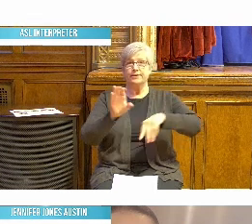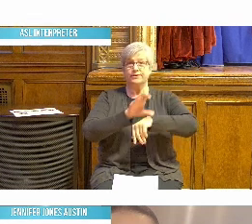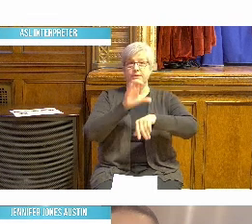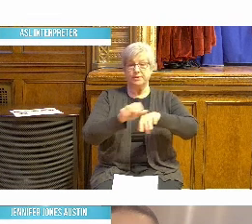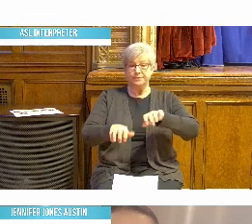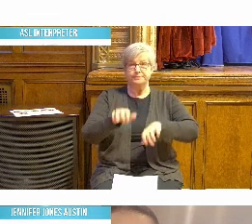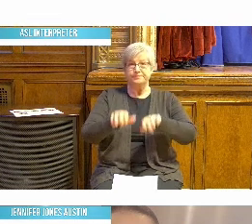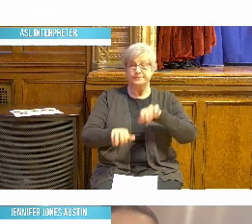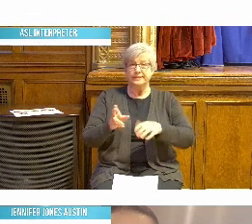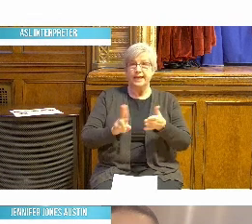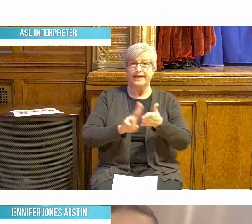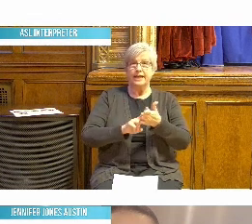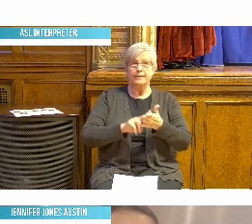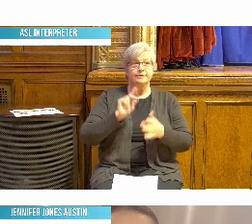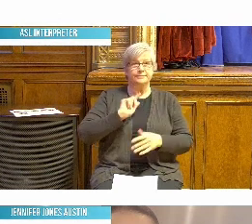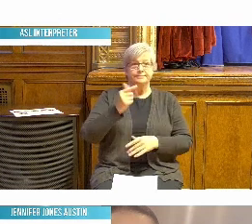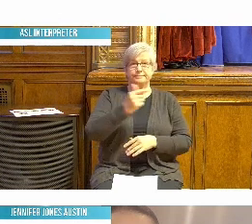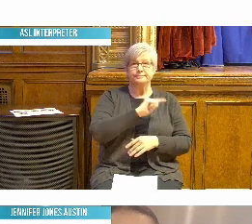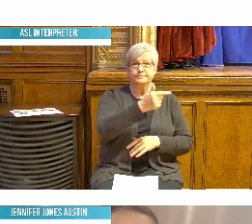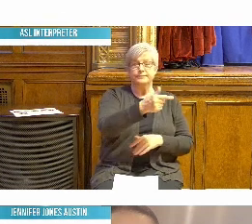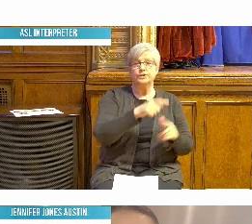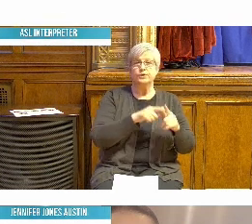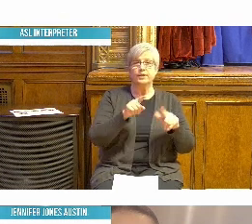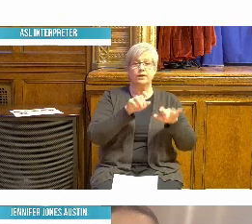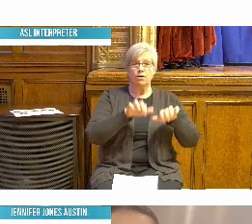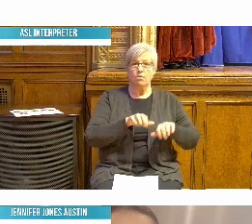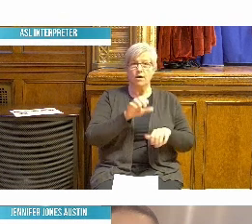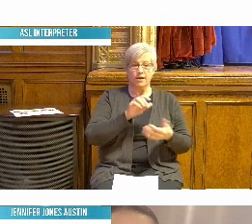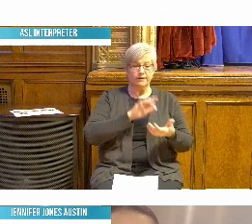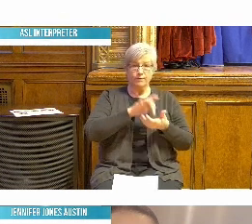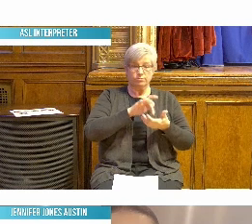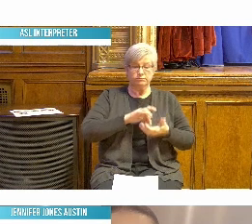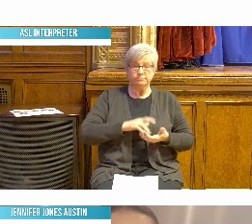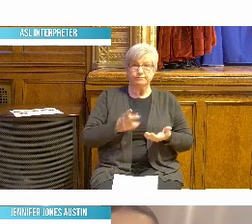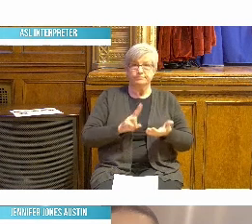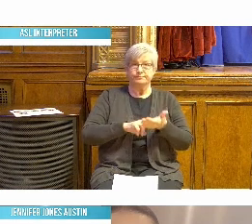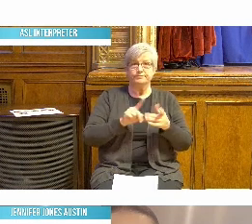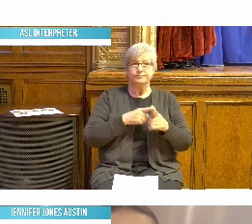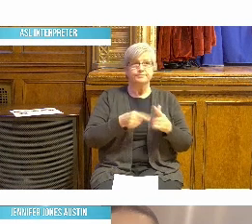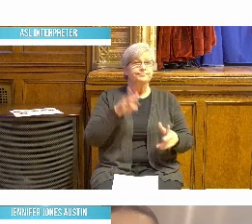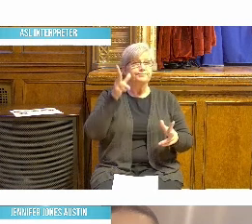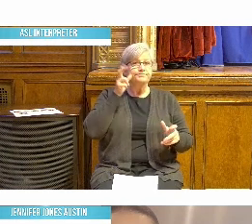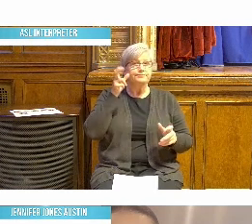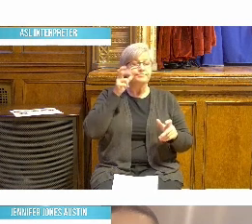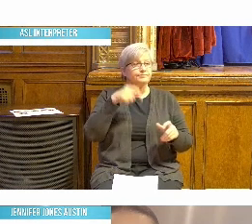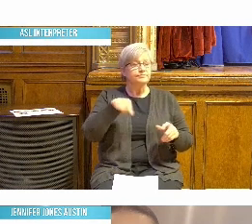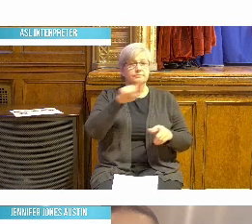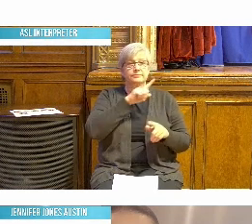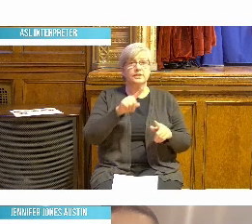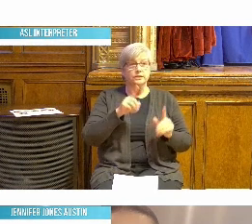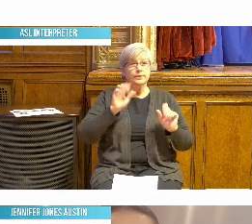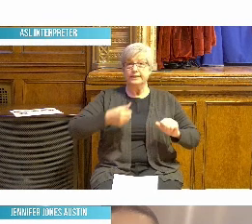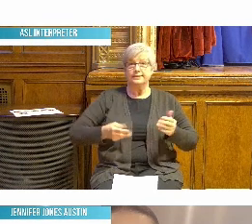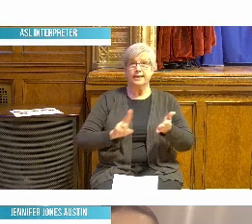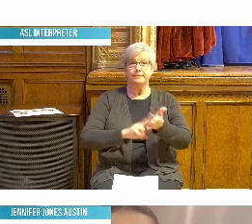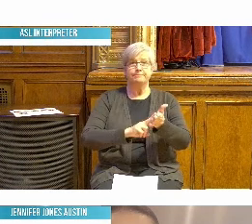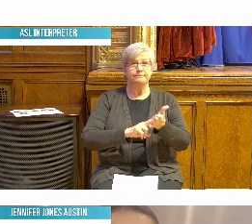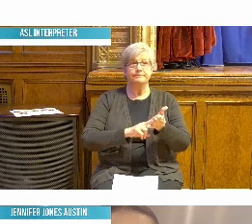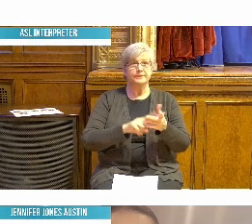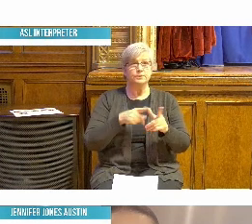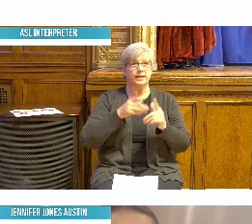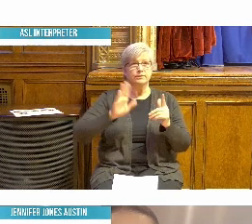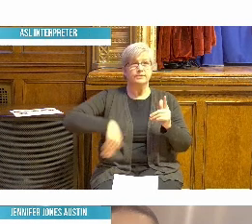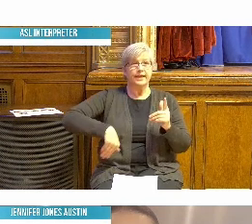You can sign up to speak. You can go online and sign up. But if you feel inspired by what you hear, it's not too late. There's an opportunity